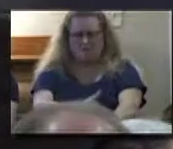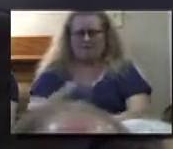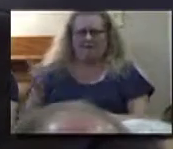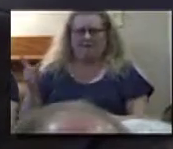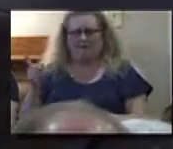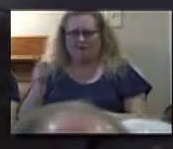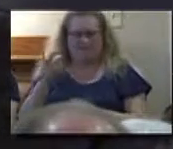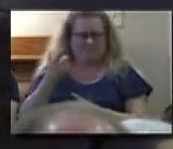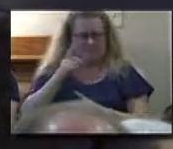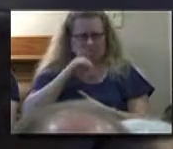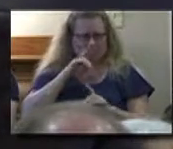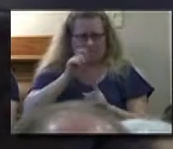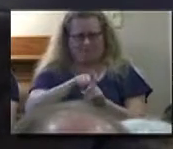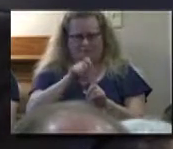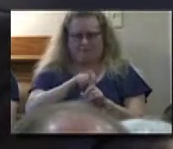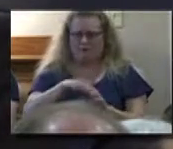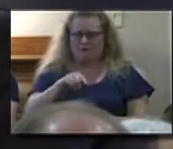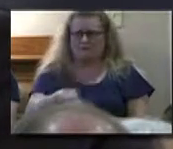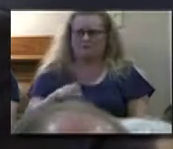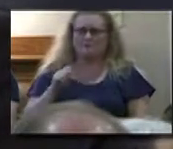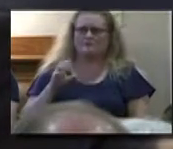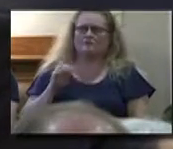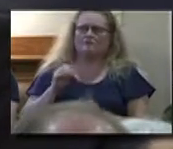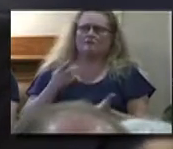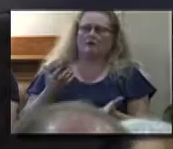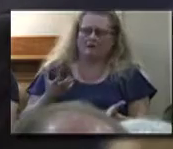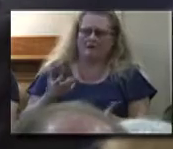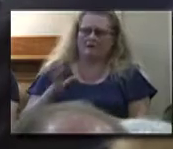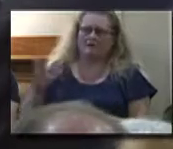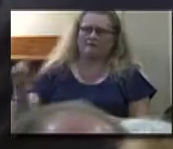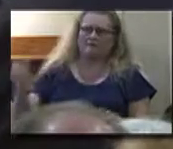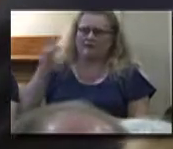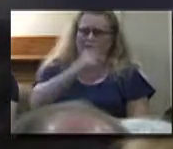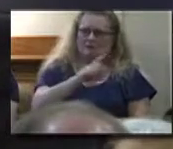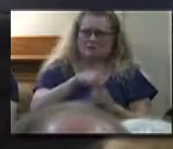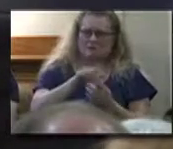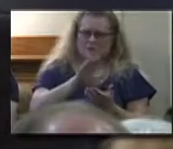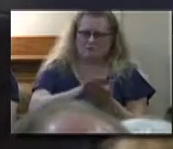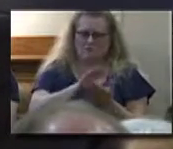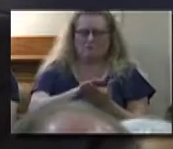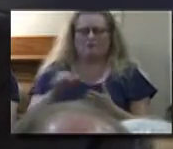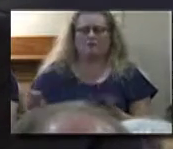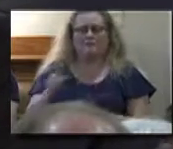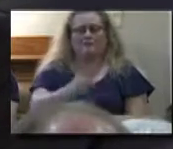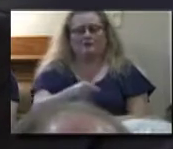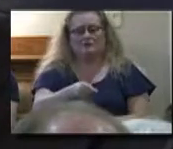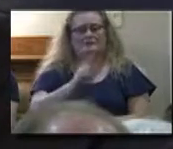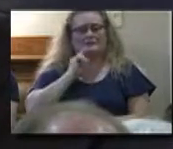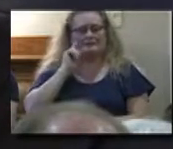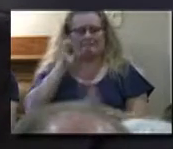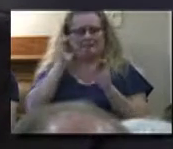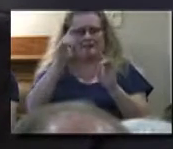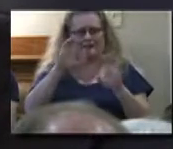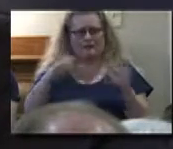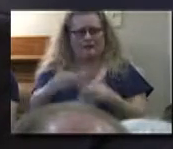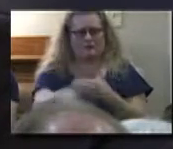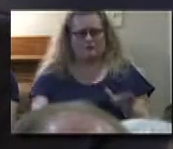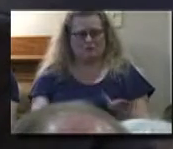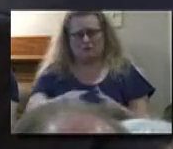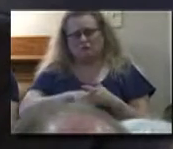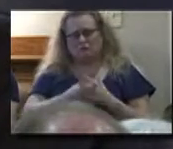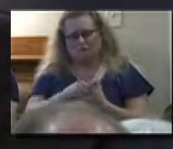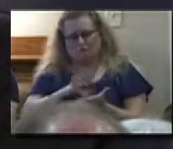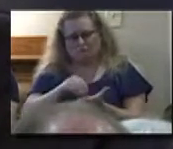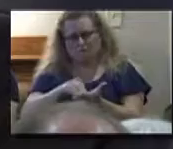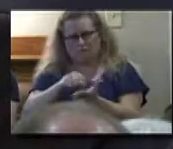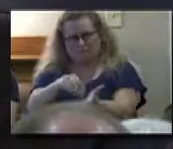of her. So they brought her back to the school, but she went into a deaf ed classroom and she started to take ASL